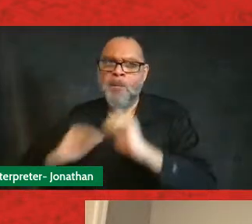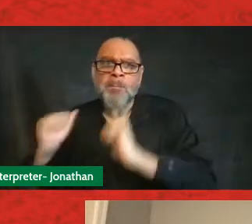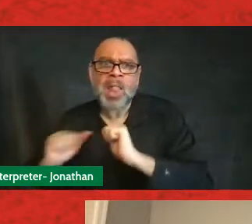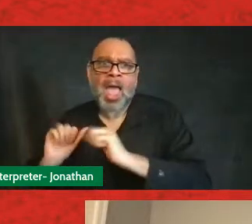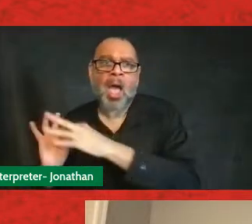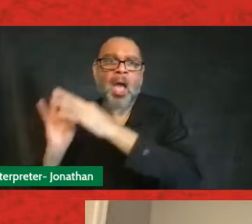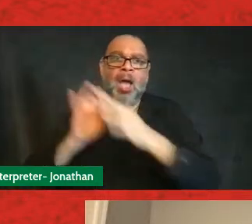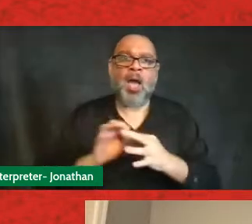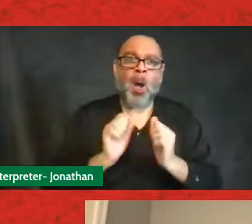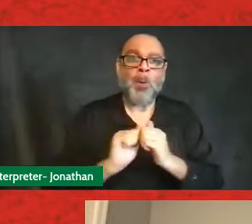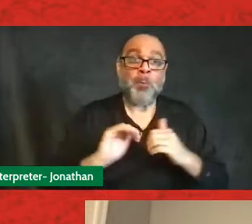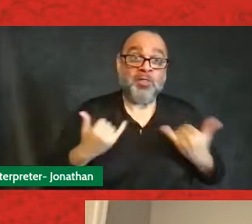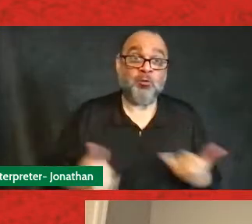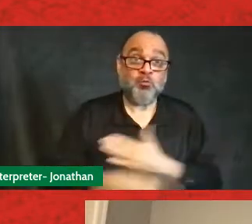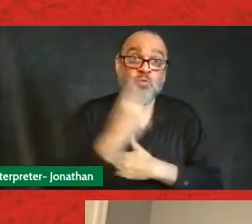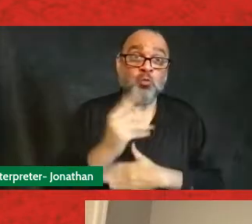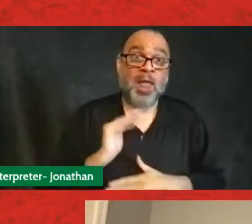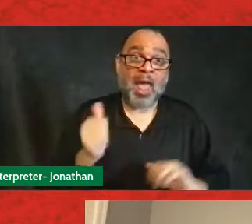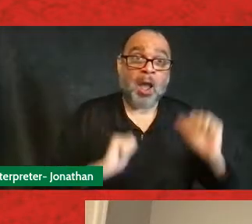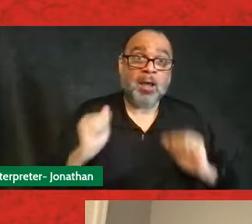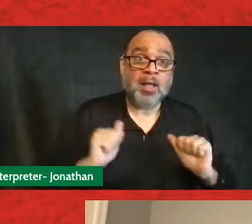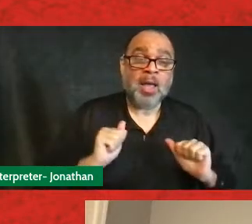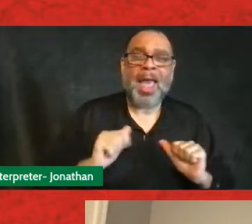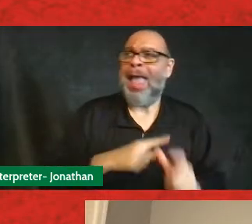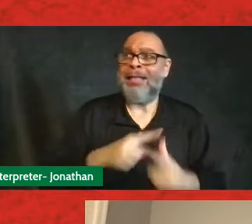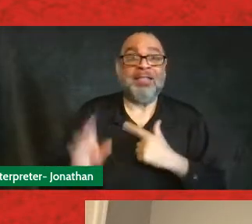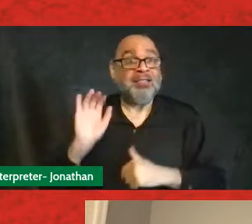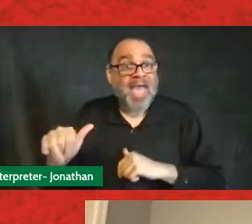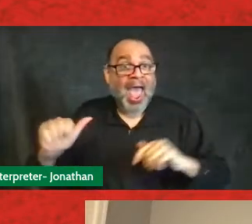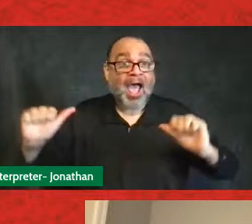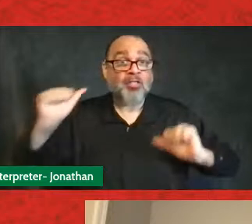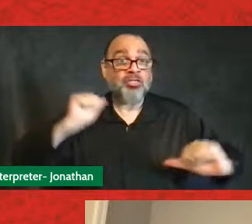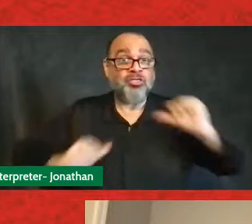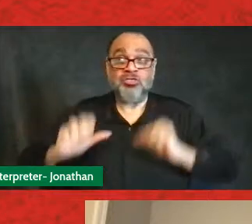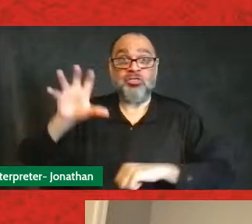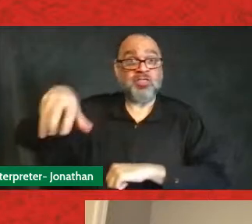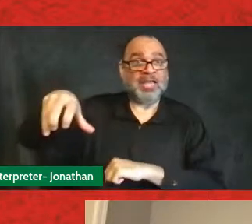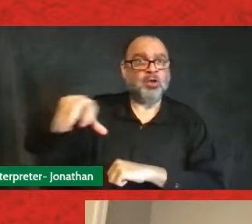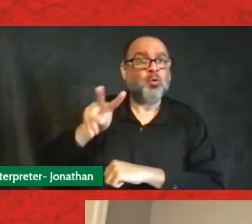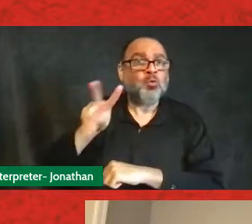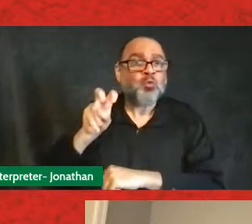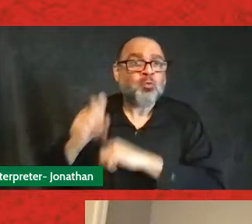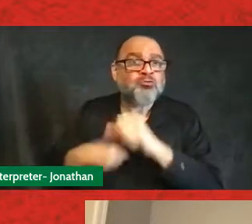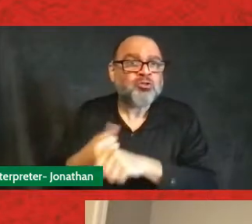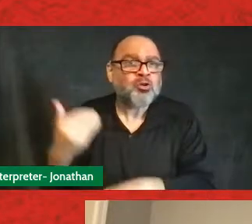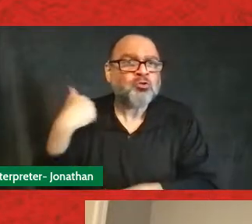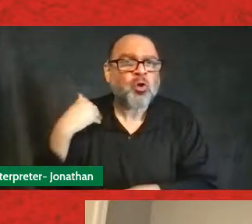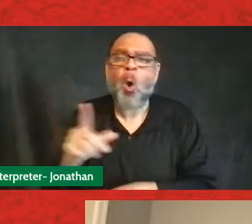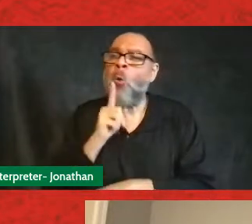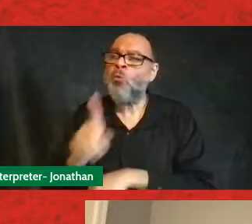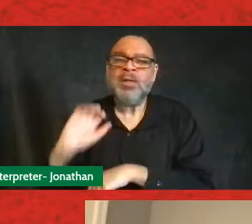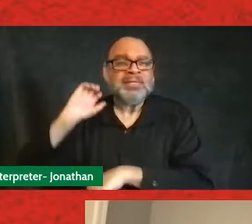which that theater, that 200 years ago, set the tone and set the space for